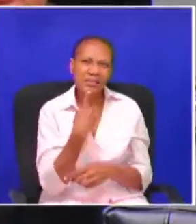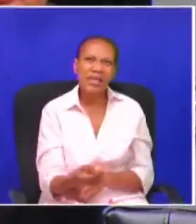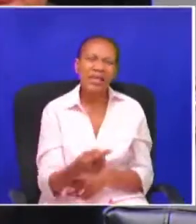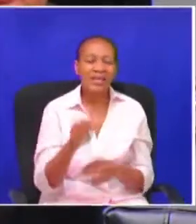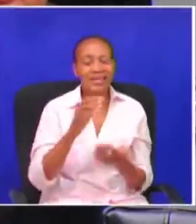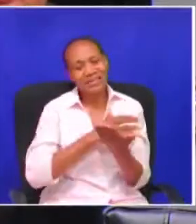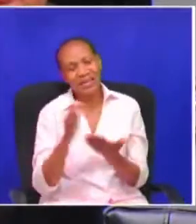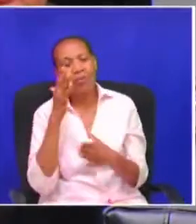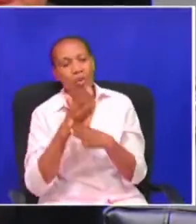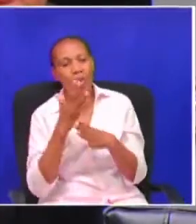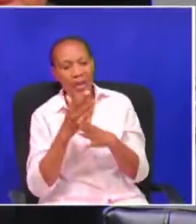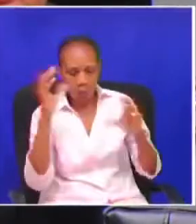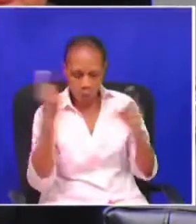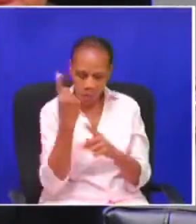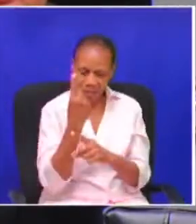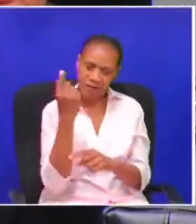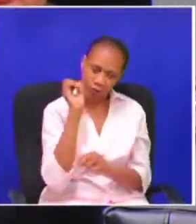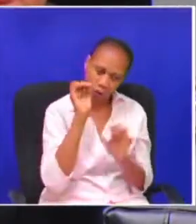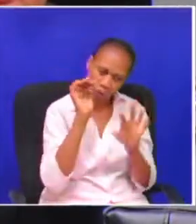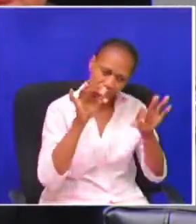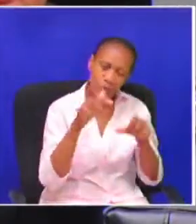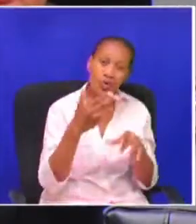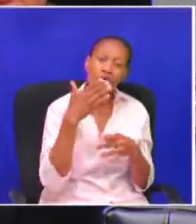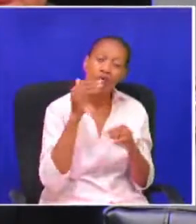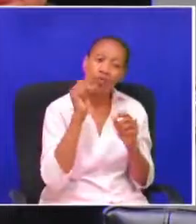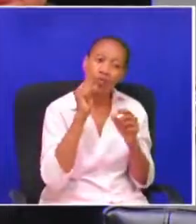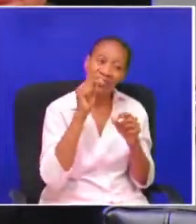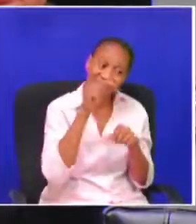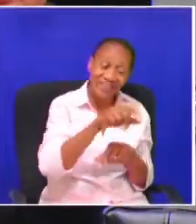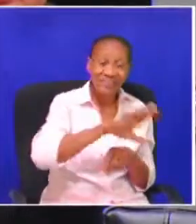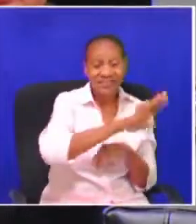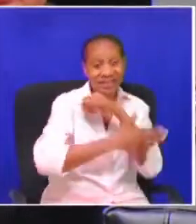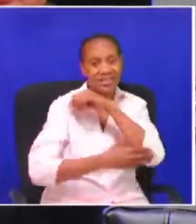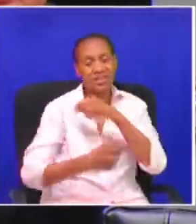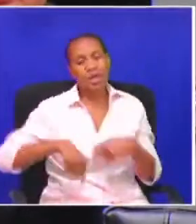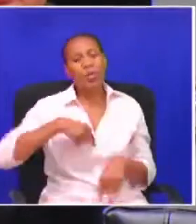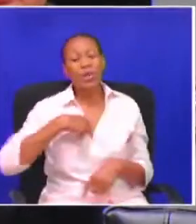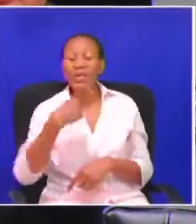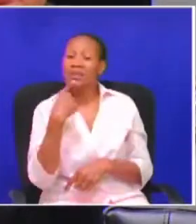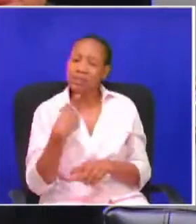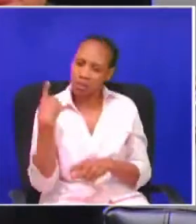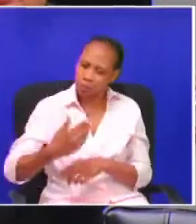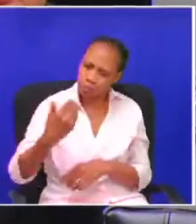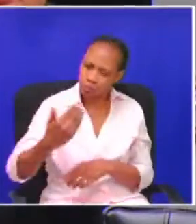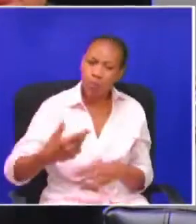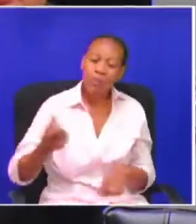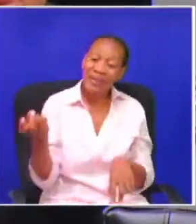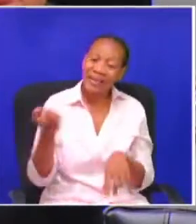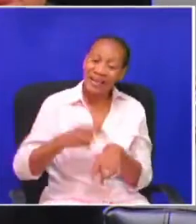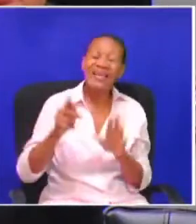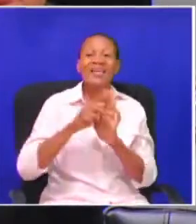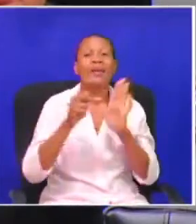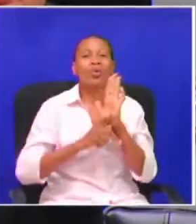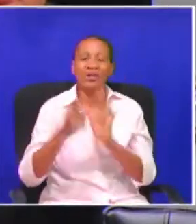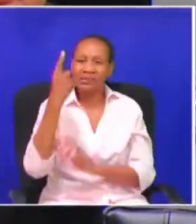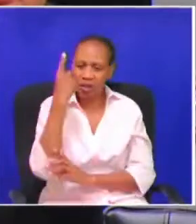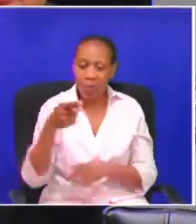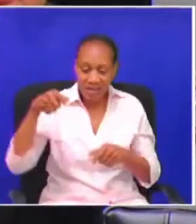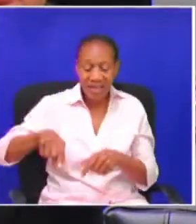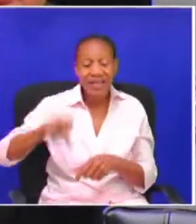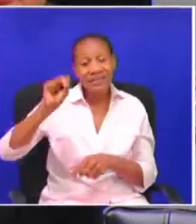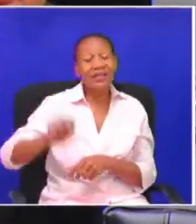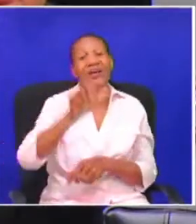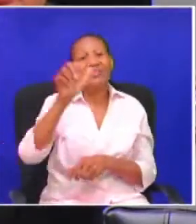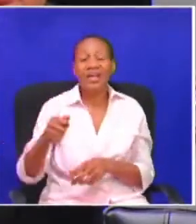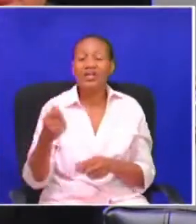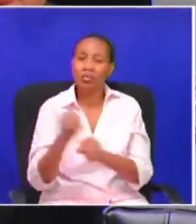for Ghanaians. We have raised this matter on numerous occasions, that there needs to be a reserved policy, especially for South Africans,